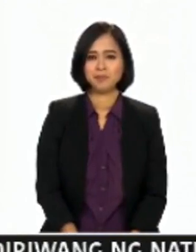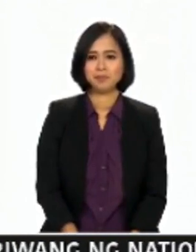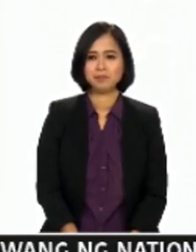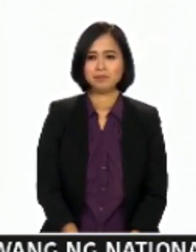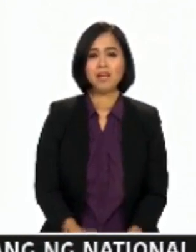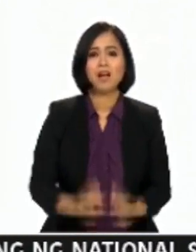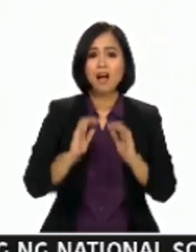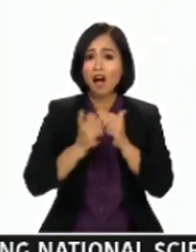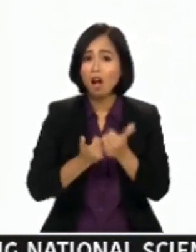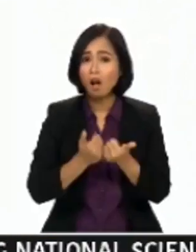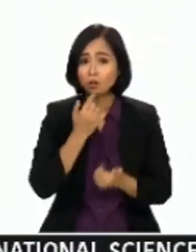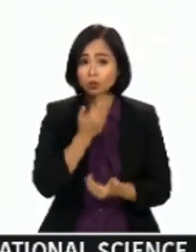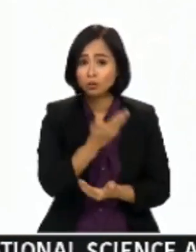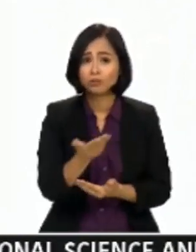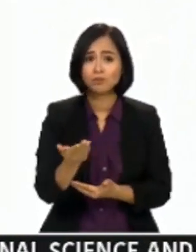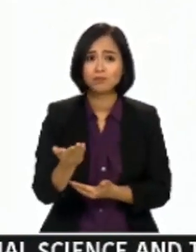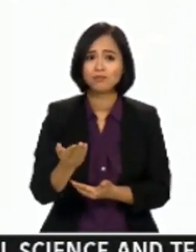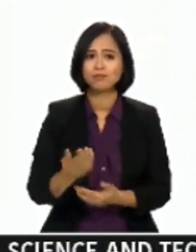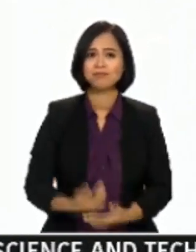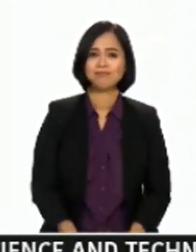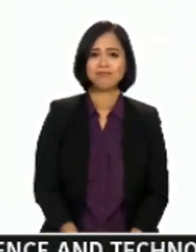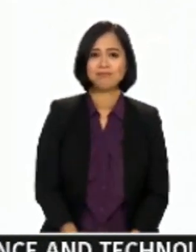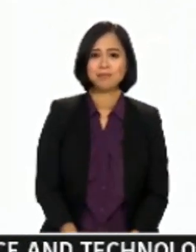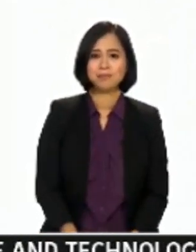Kumusta po kayo?